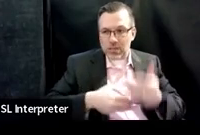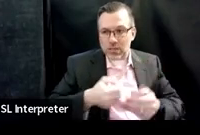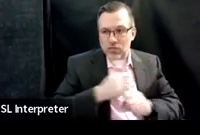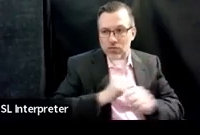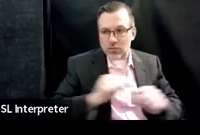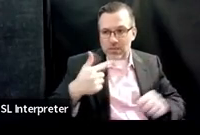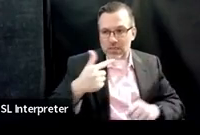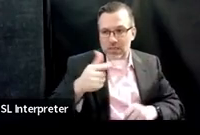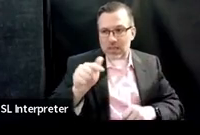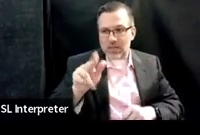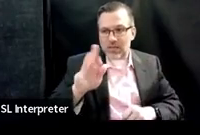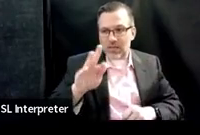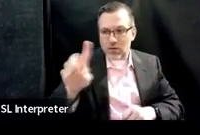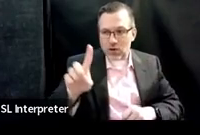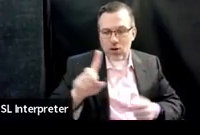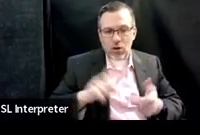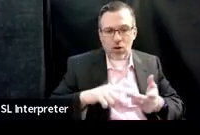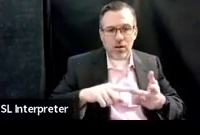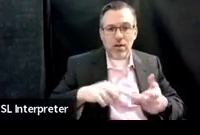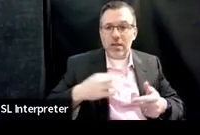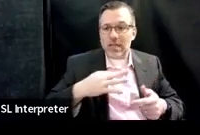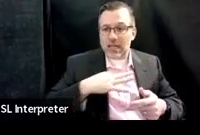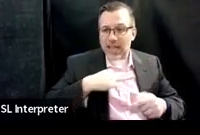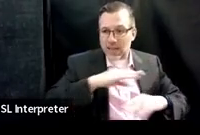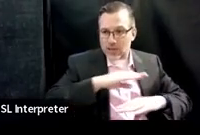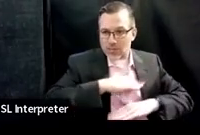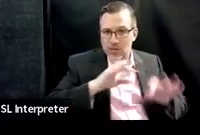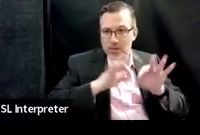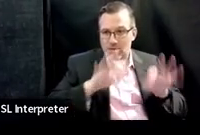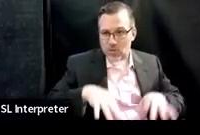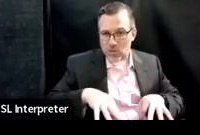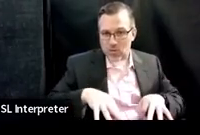forms that may have been filled out at the meeting.